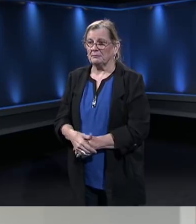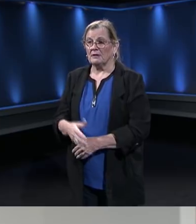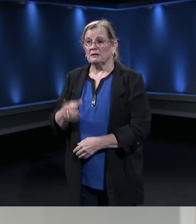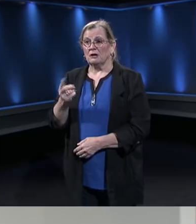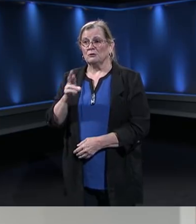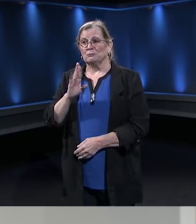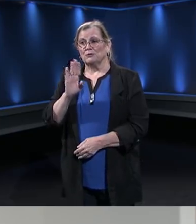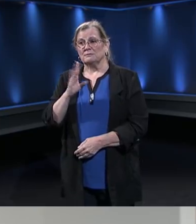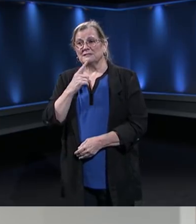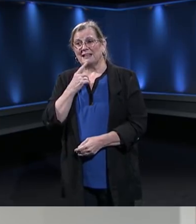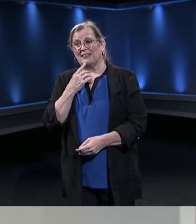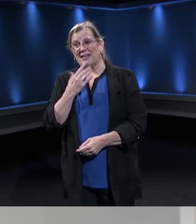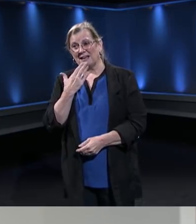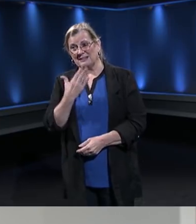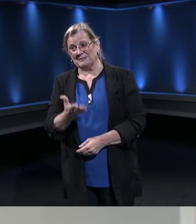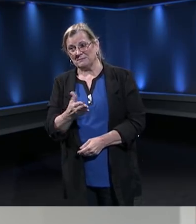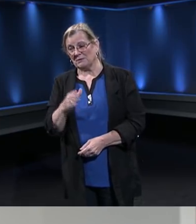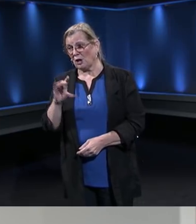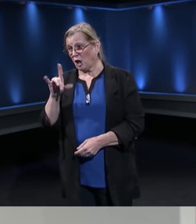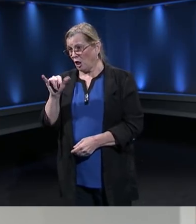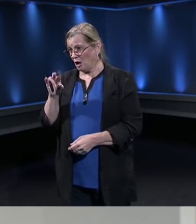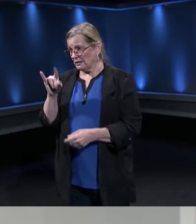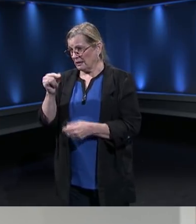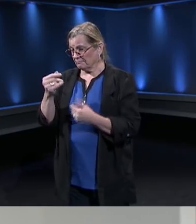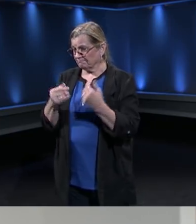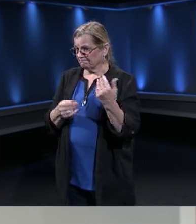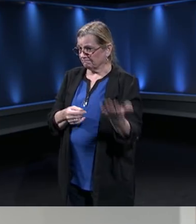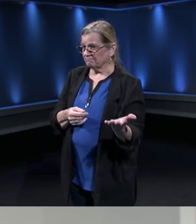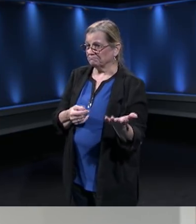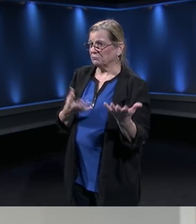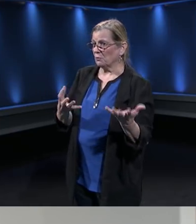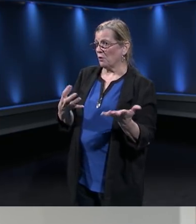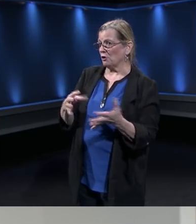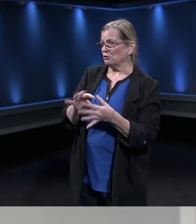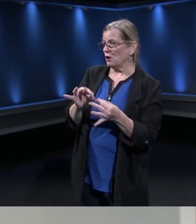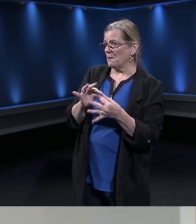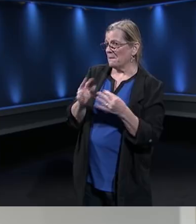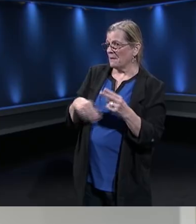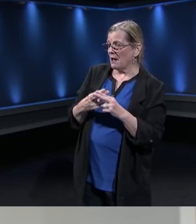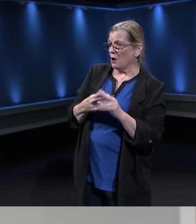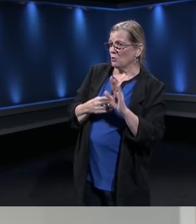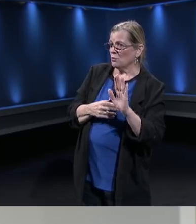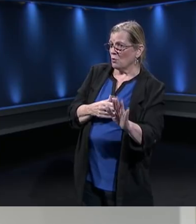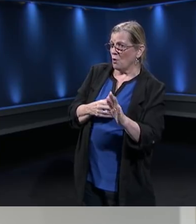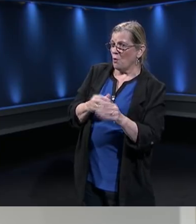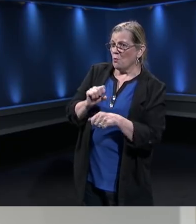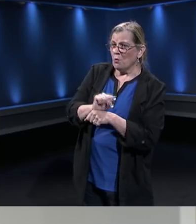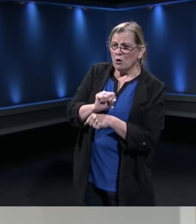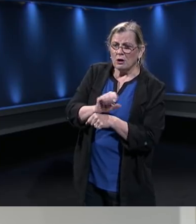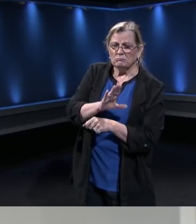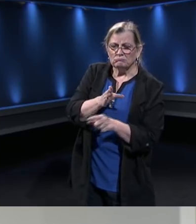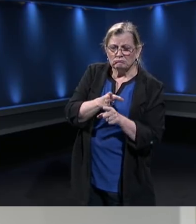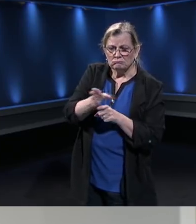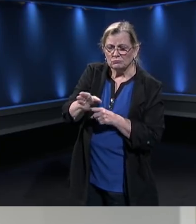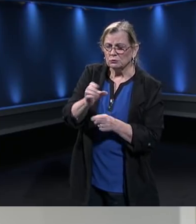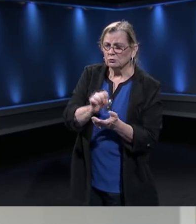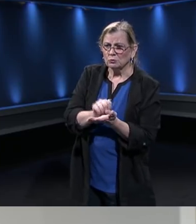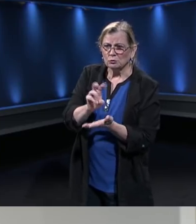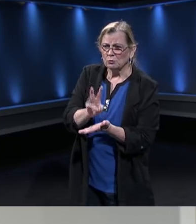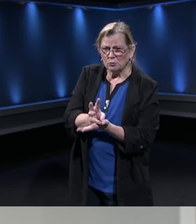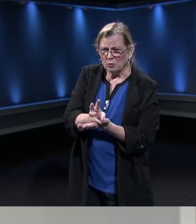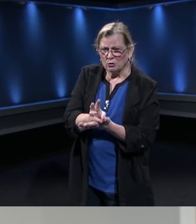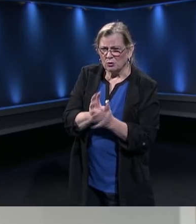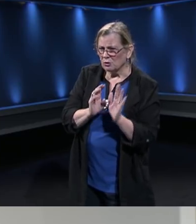again a minute ago and your social work at Lynbrook. And thank you for everything you're doing. That's such a wonderful school. I got to visit last year with Principal